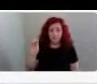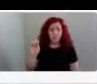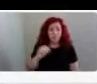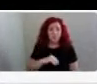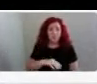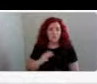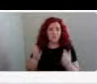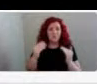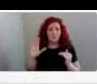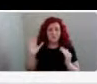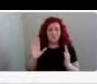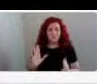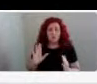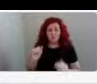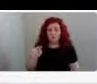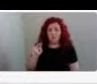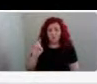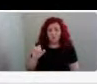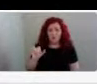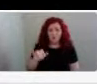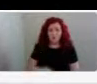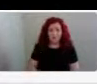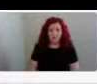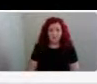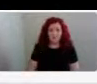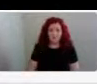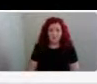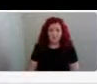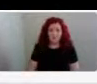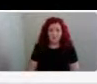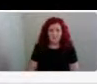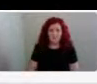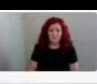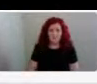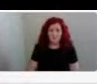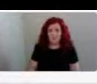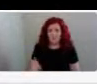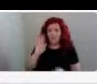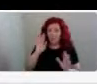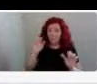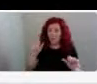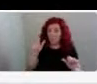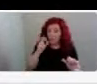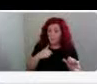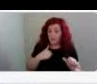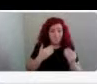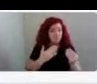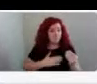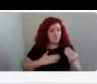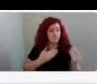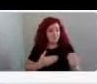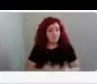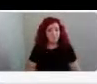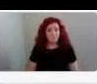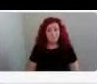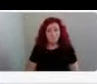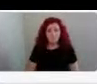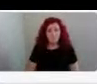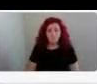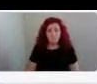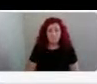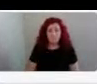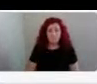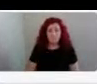andy flock hi can you hear me yes please proceed okay